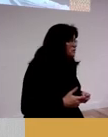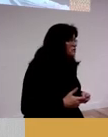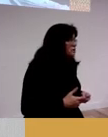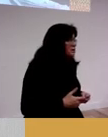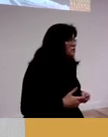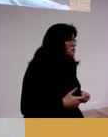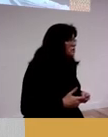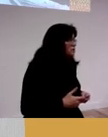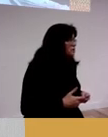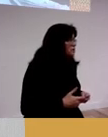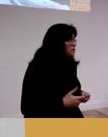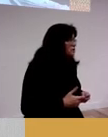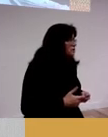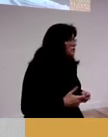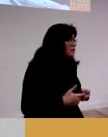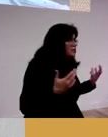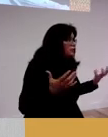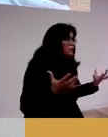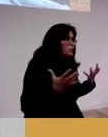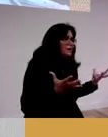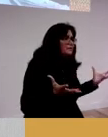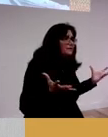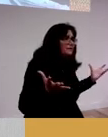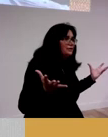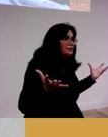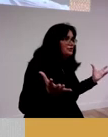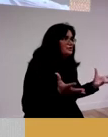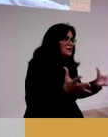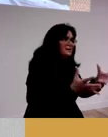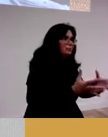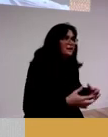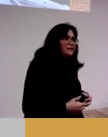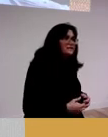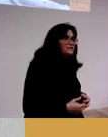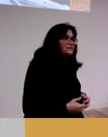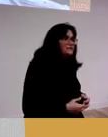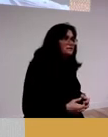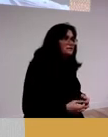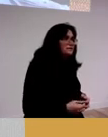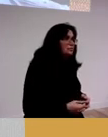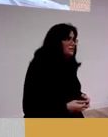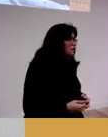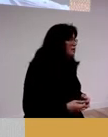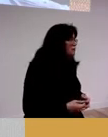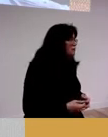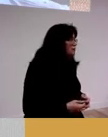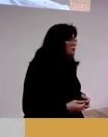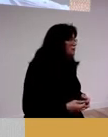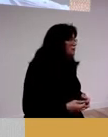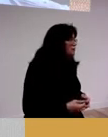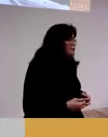passion and it's a vocation. And if we're all coming to the same place with